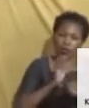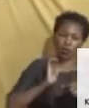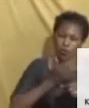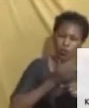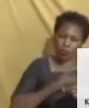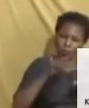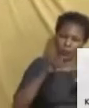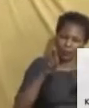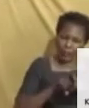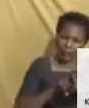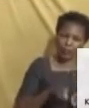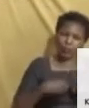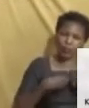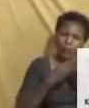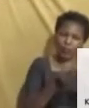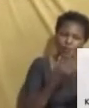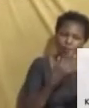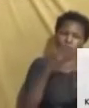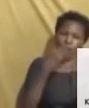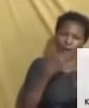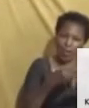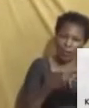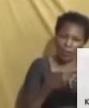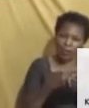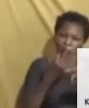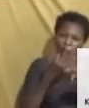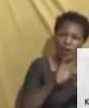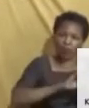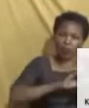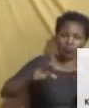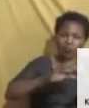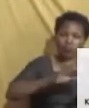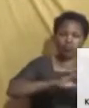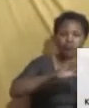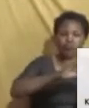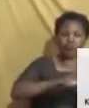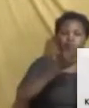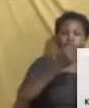also provided for finances to be allocated towards devolution.